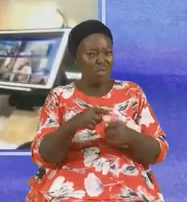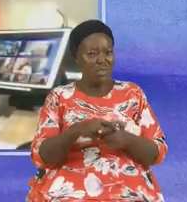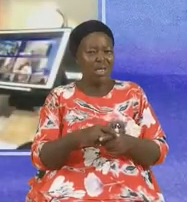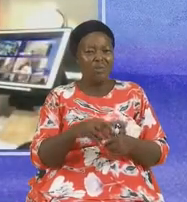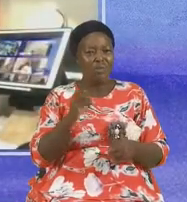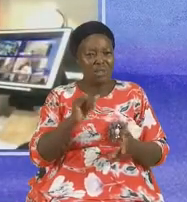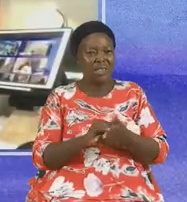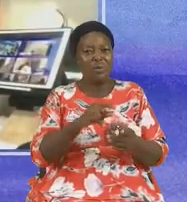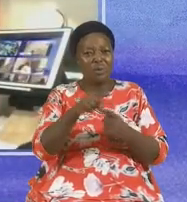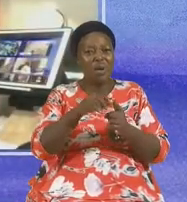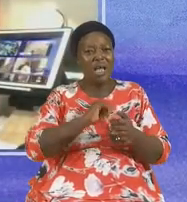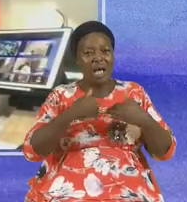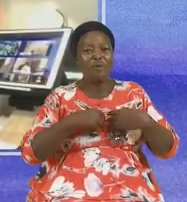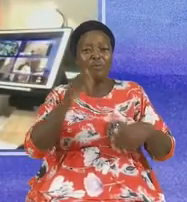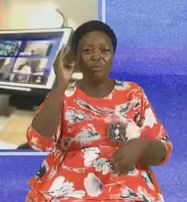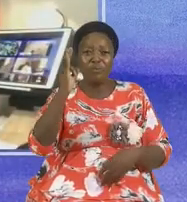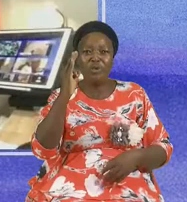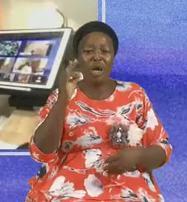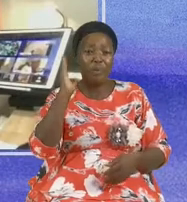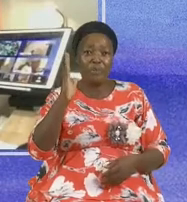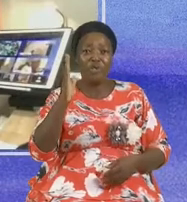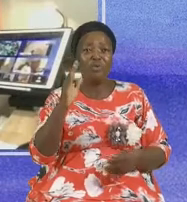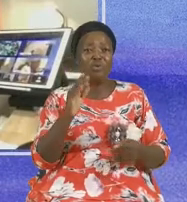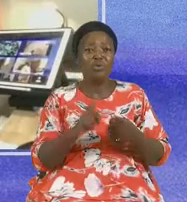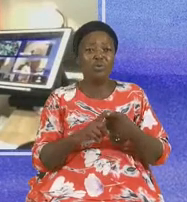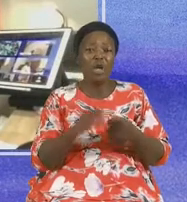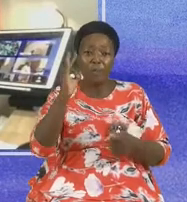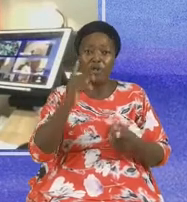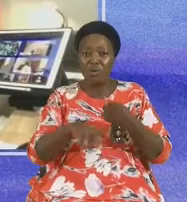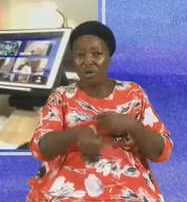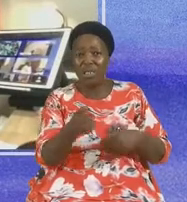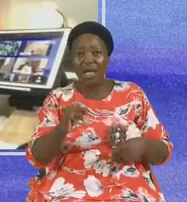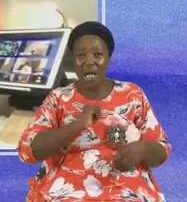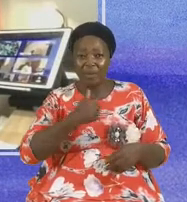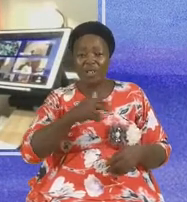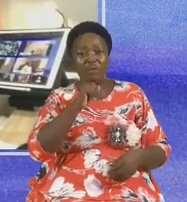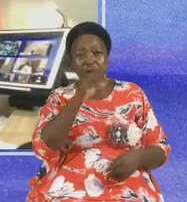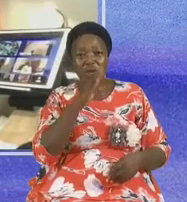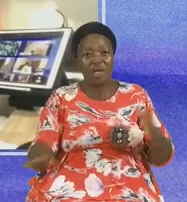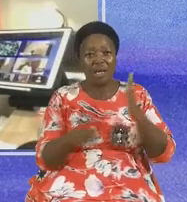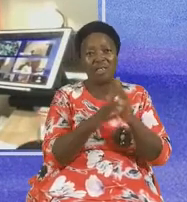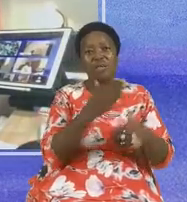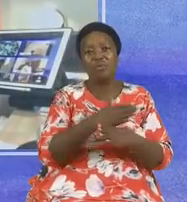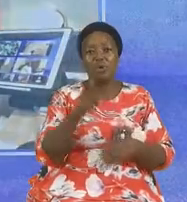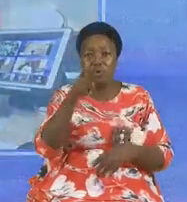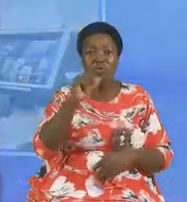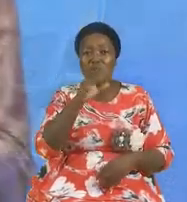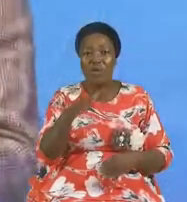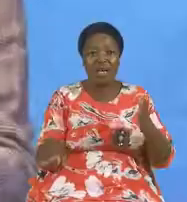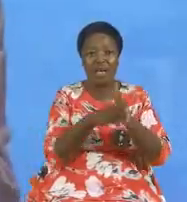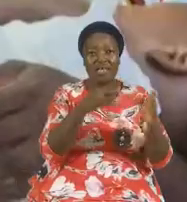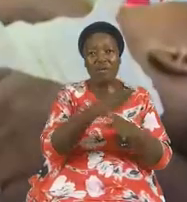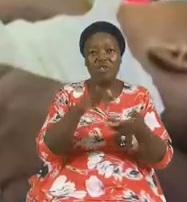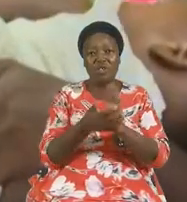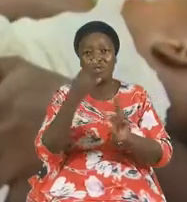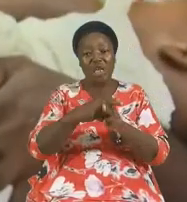look at Paul, when I have preached to others, I myself should be a castaway. You will not be